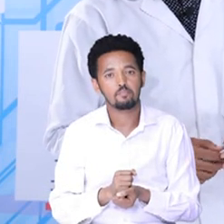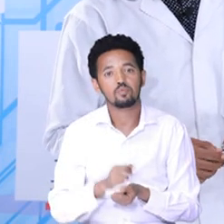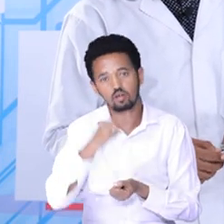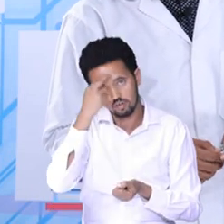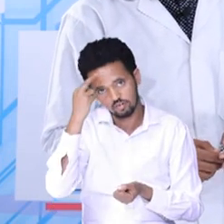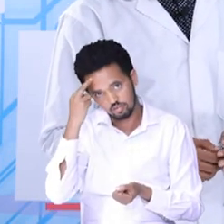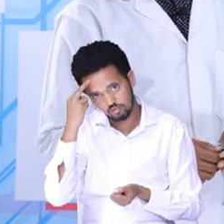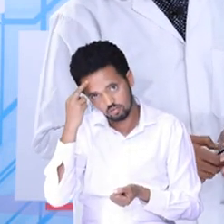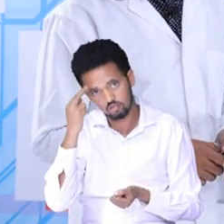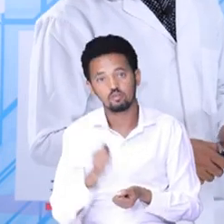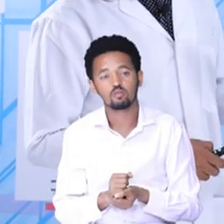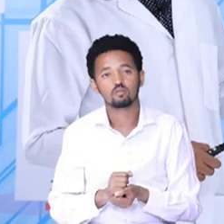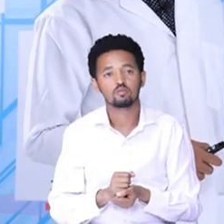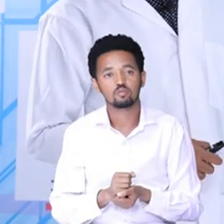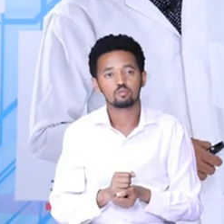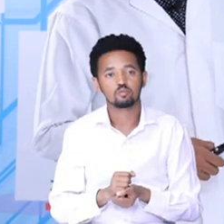Reasons.